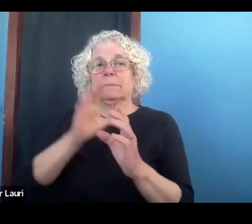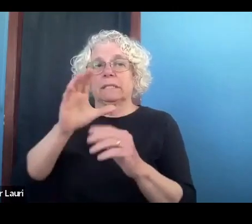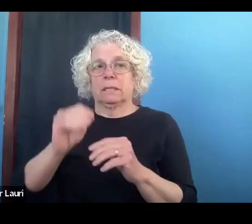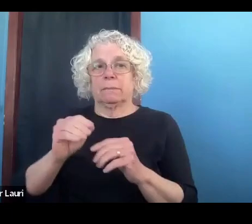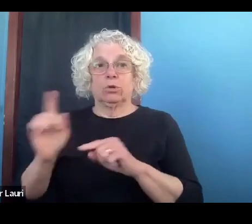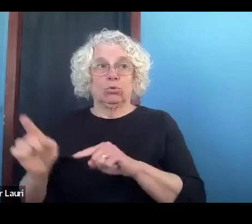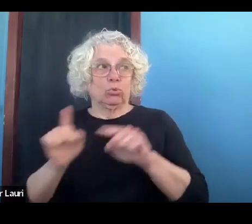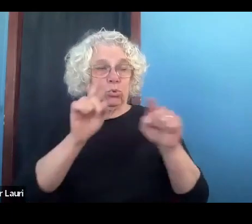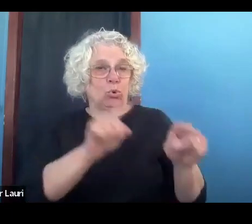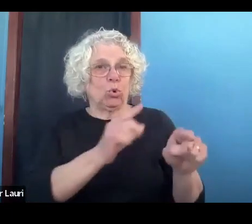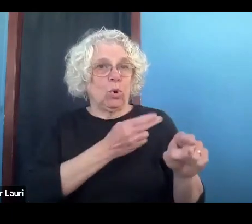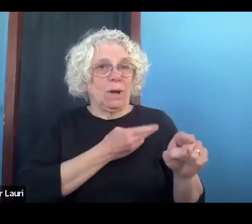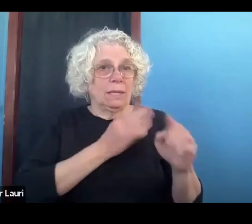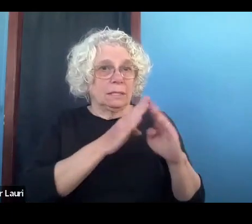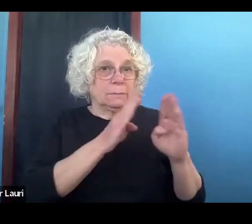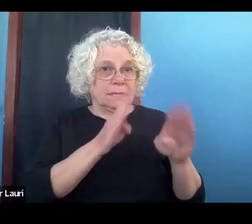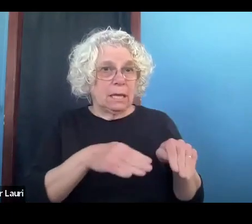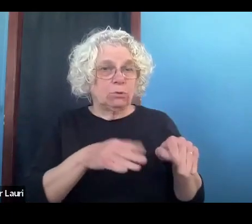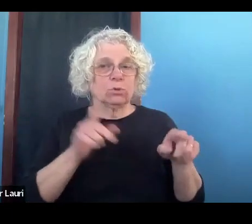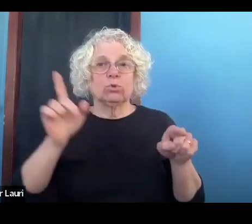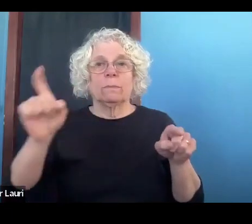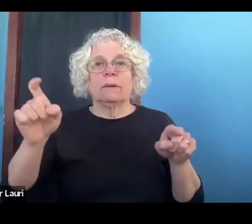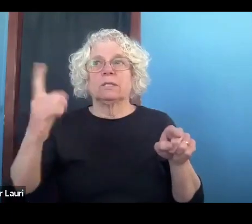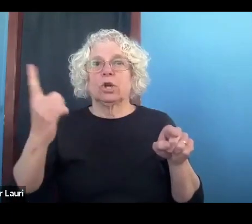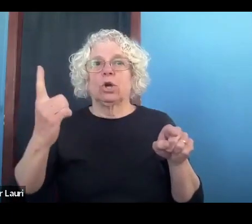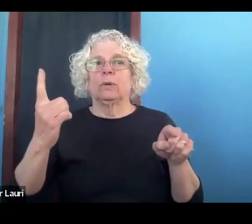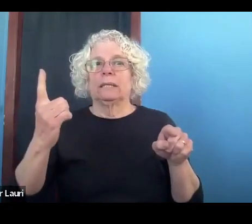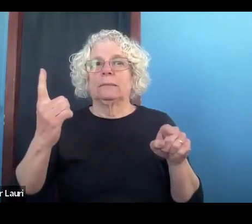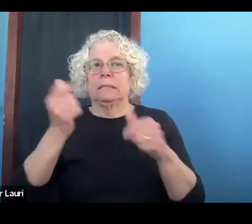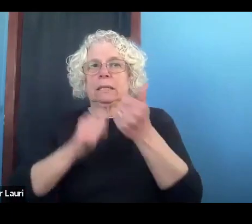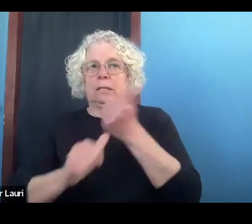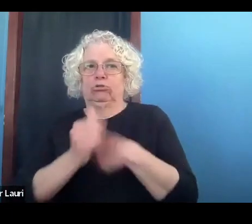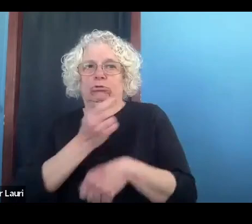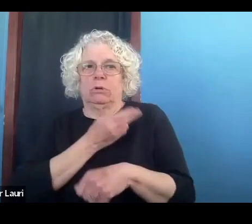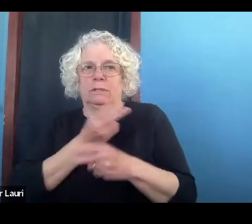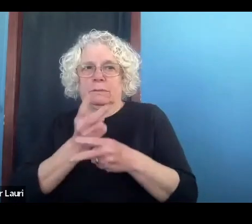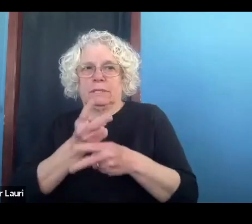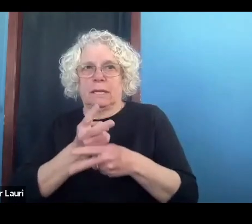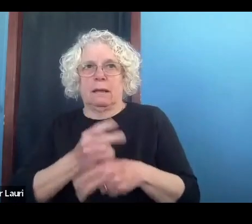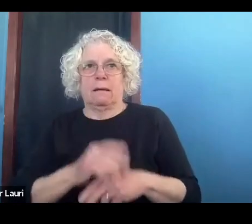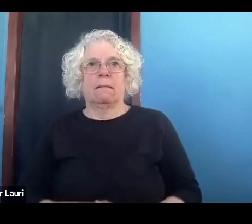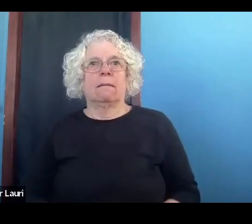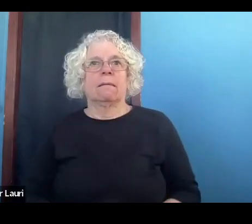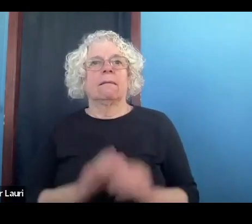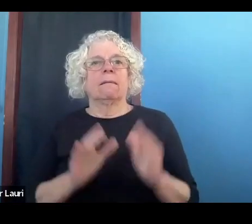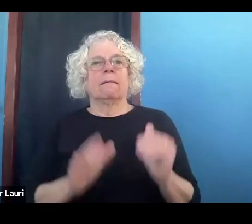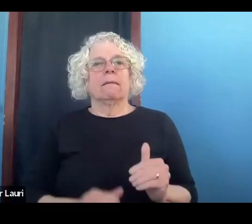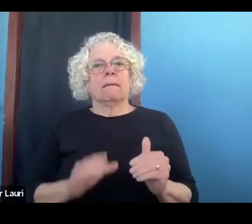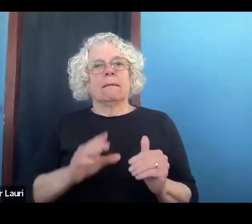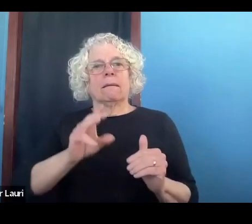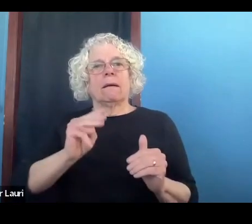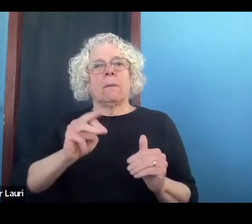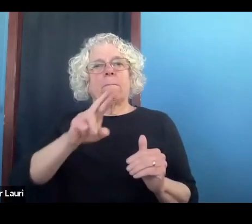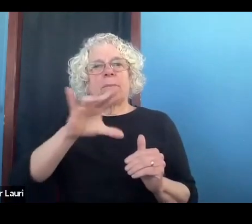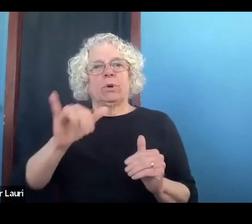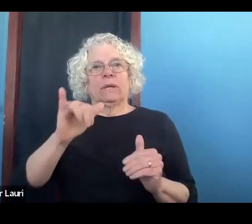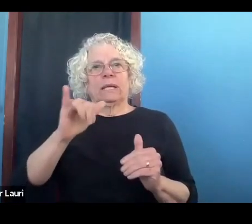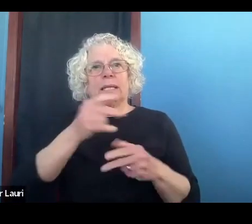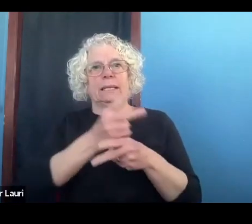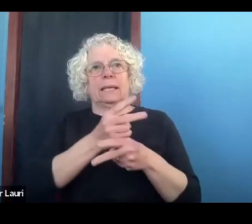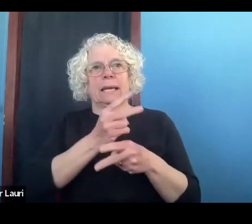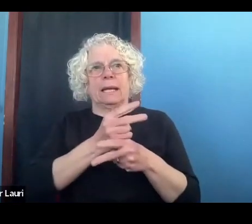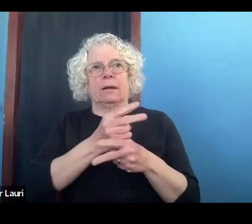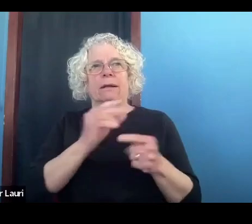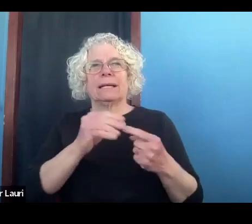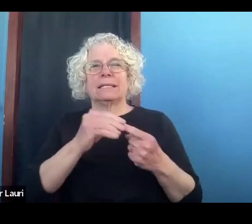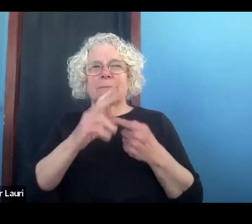a hospice house, you would need to be already on hospice. And then also memory care. So this is specialized housing